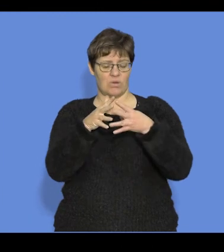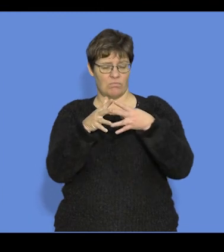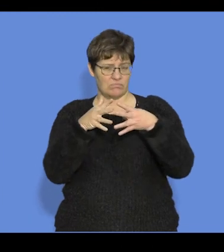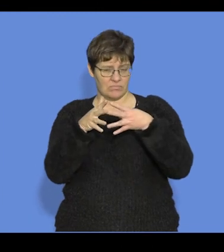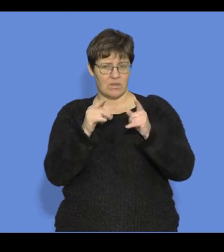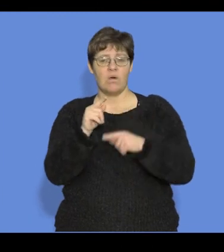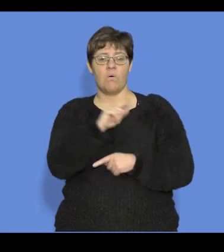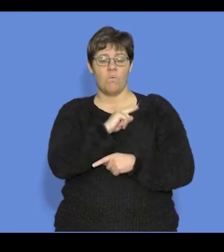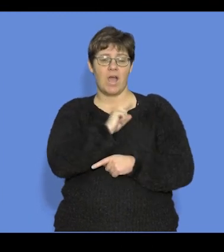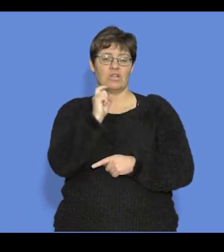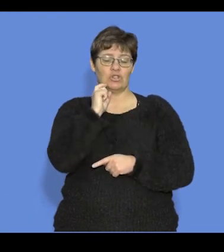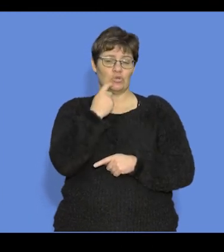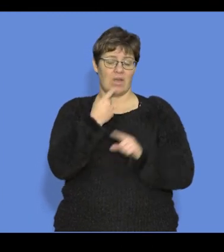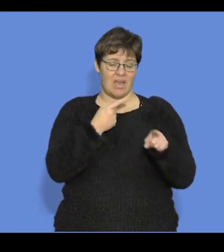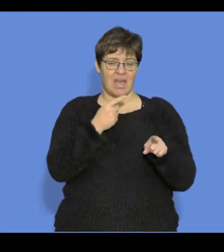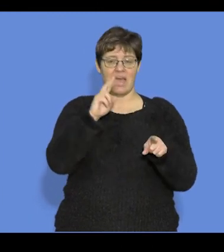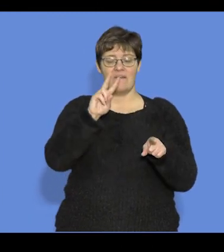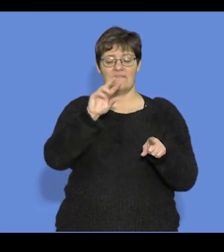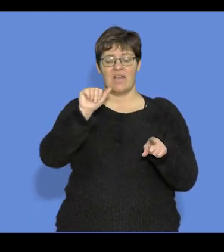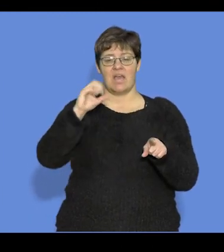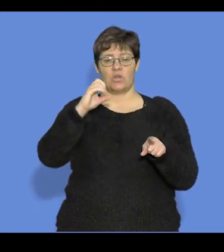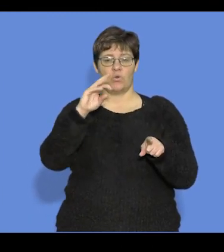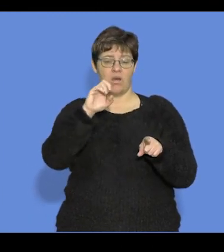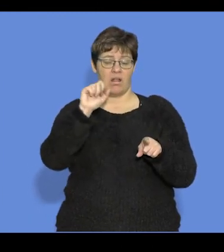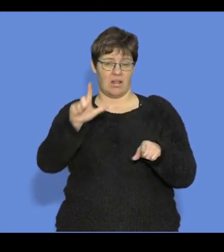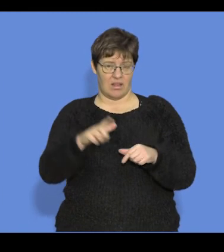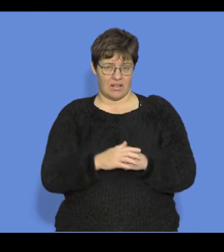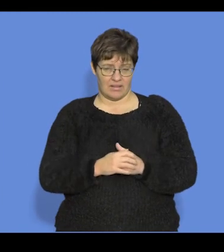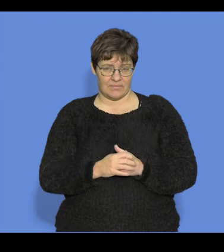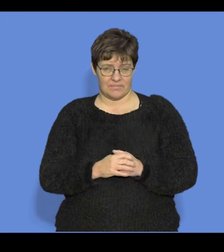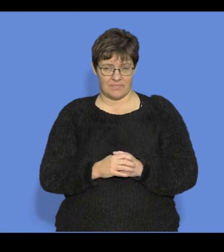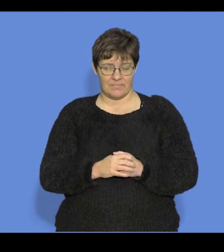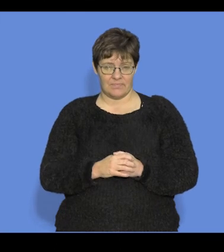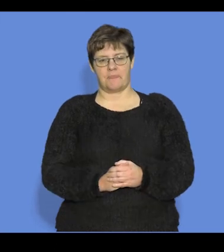the vacuole, the water and the sugar in the vacuole.